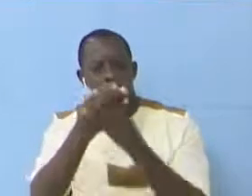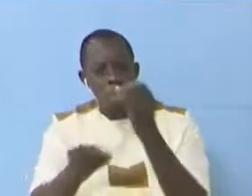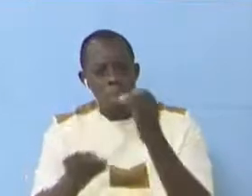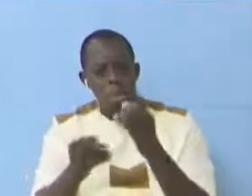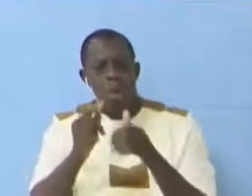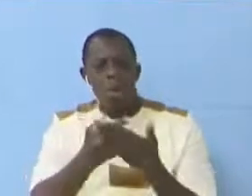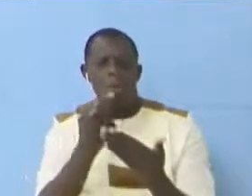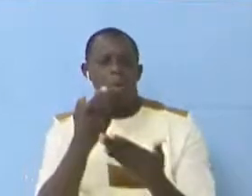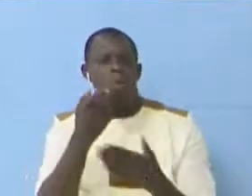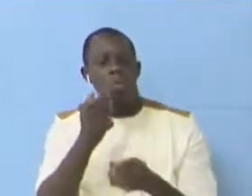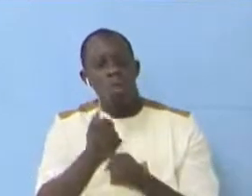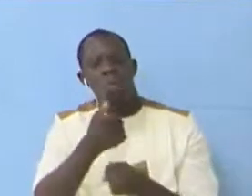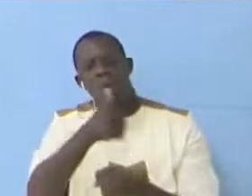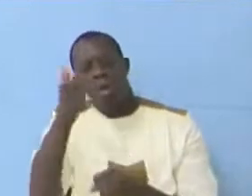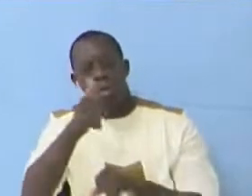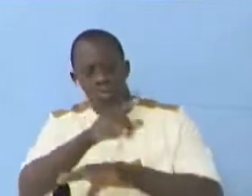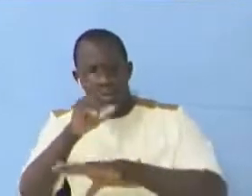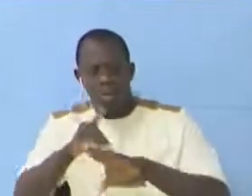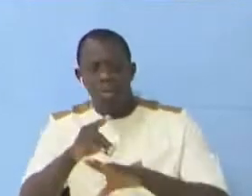disappearance? I